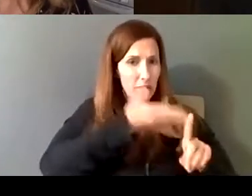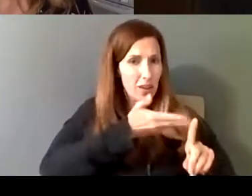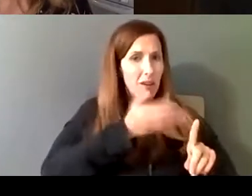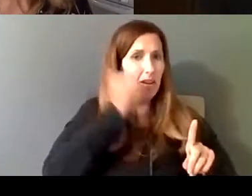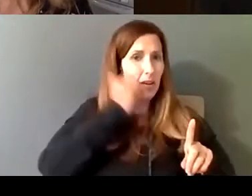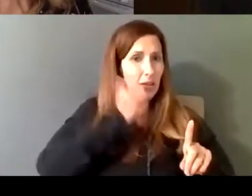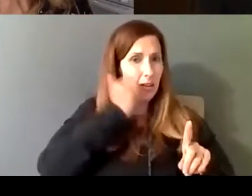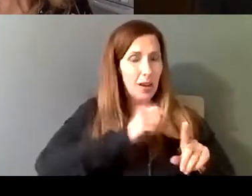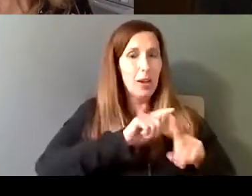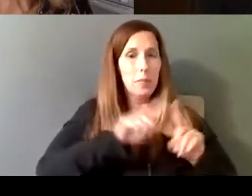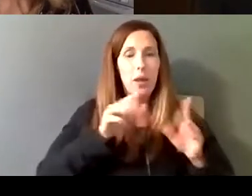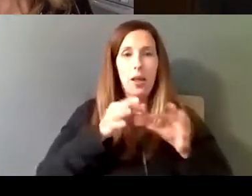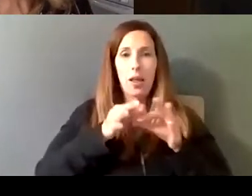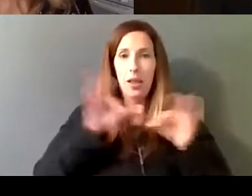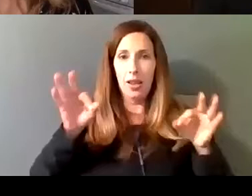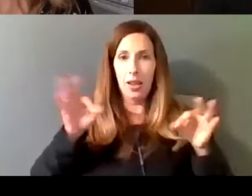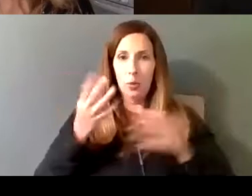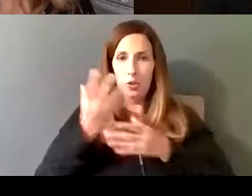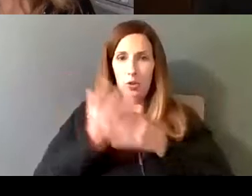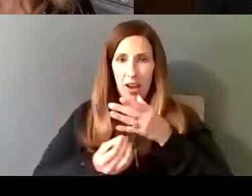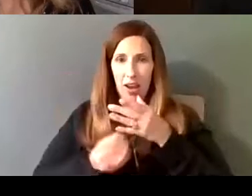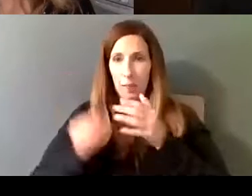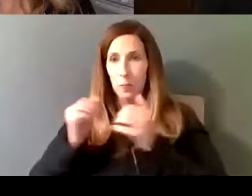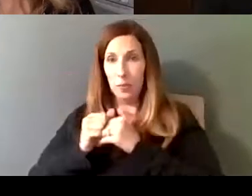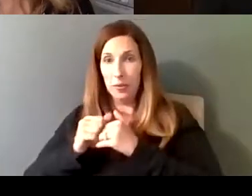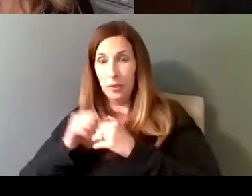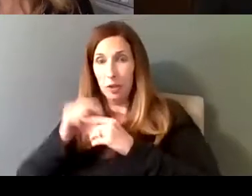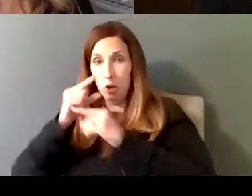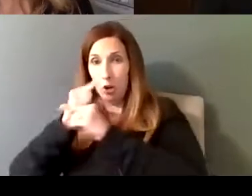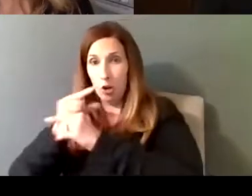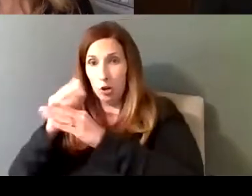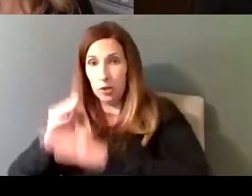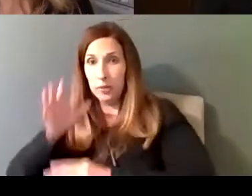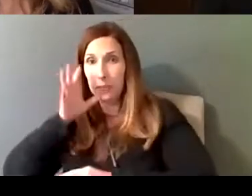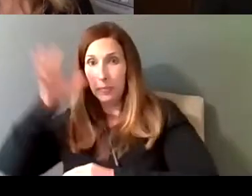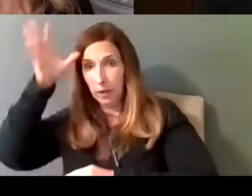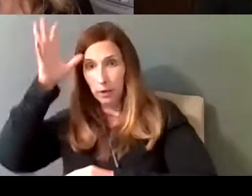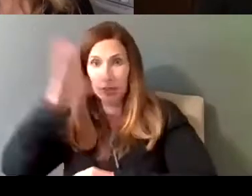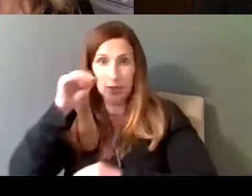language gap between the parents or the guardians and those